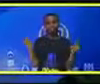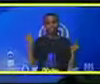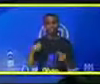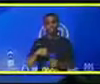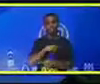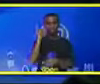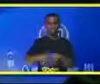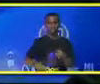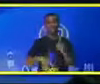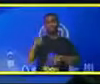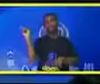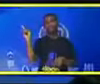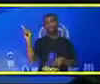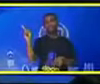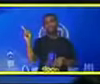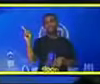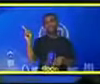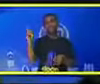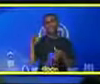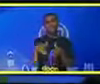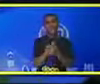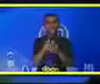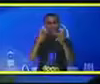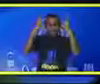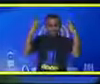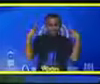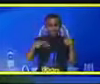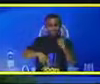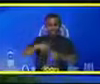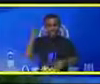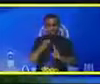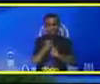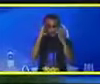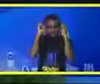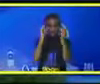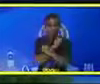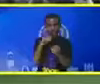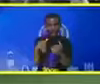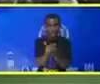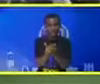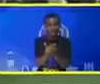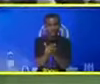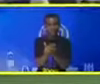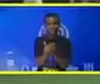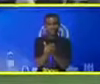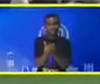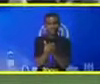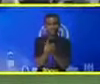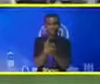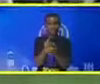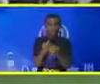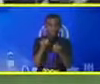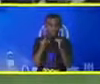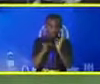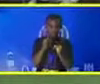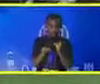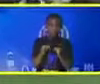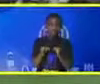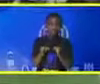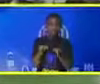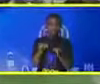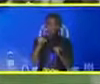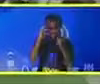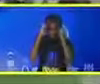away. How do you cast Pharaoh out of Egypt? Joseph, if you must rise, Pharaoh must like you. Praying that Pharaoh